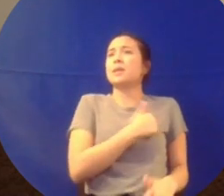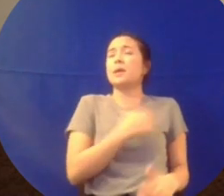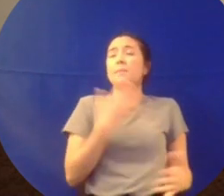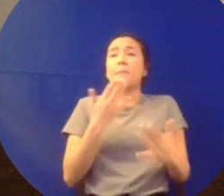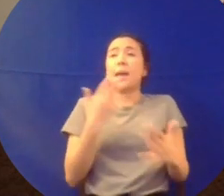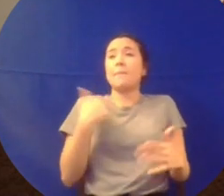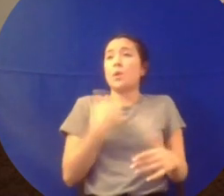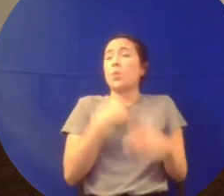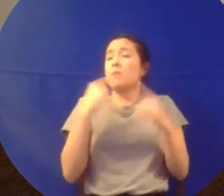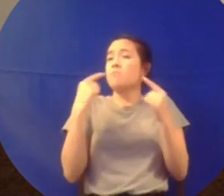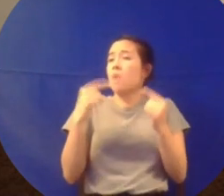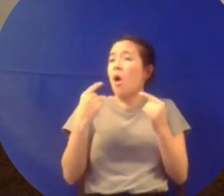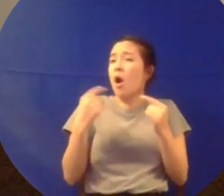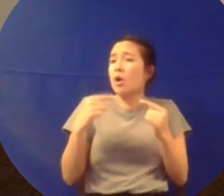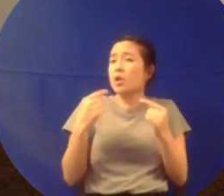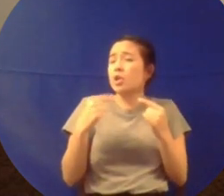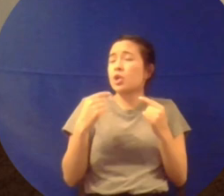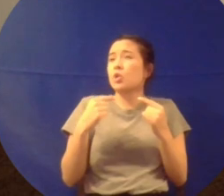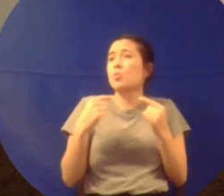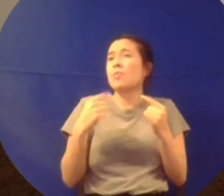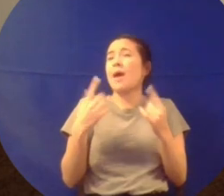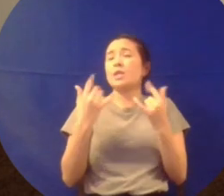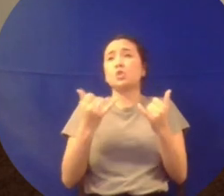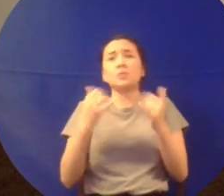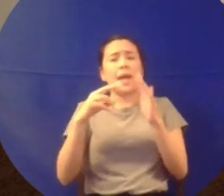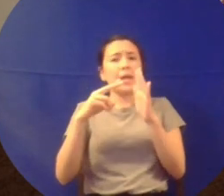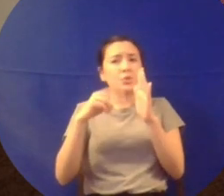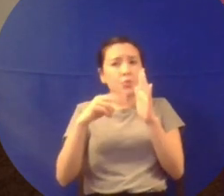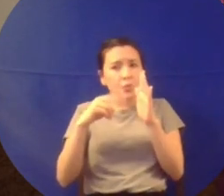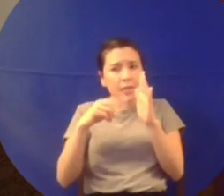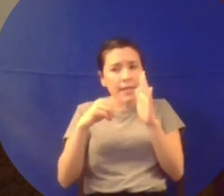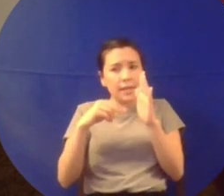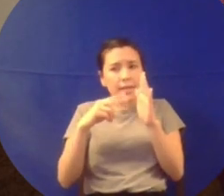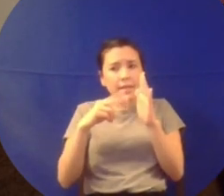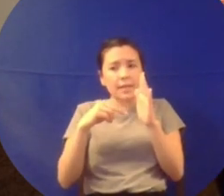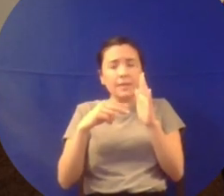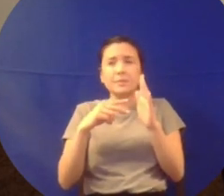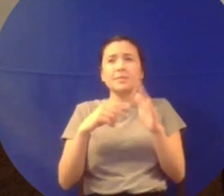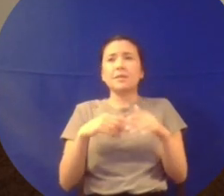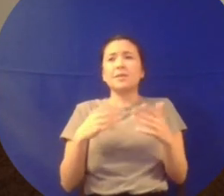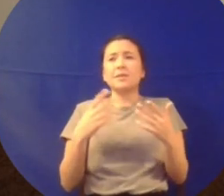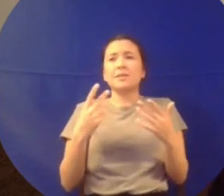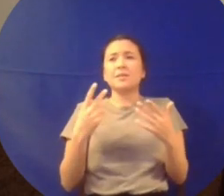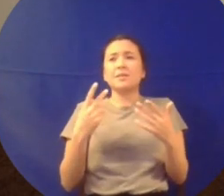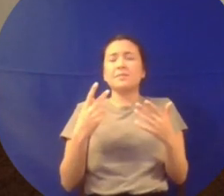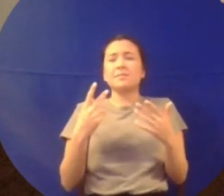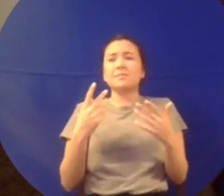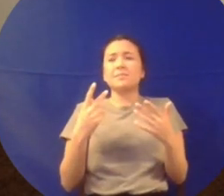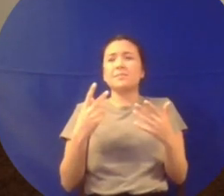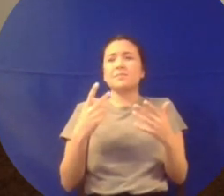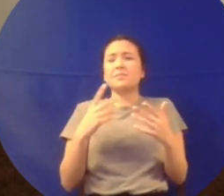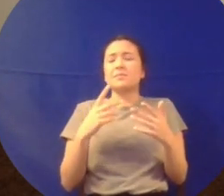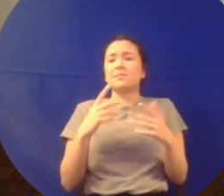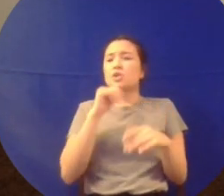the strong appeal in today's readings really don't apply to us.